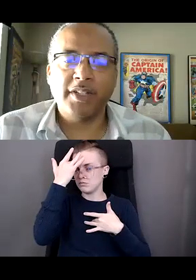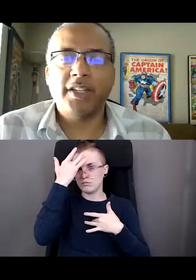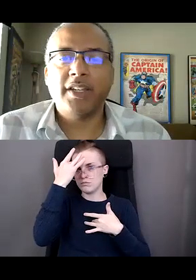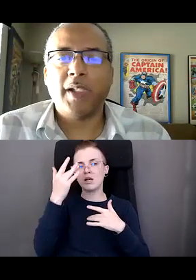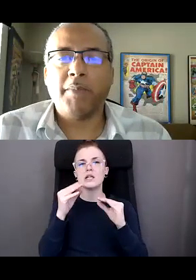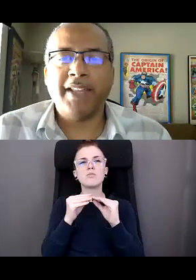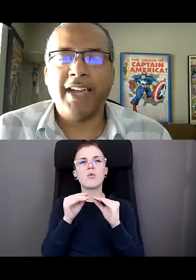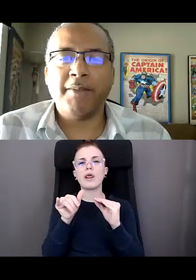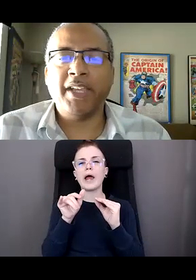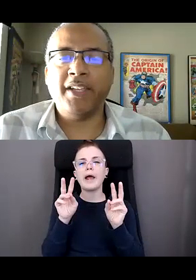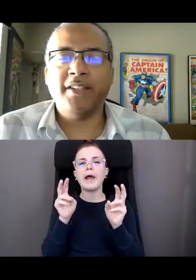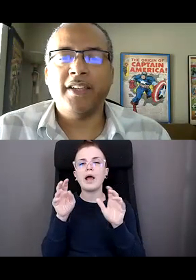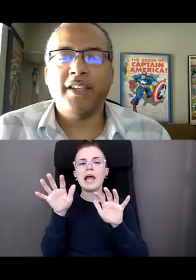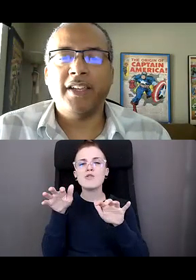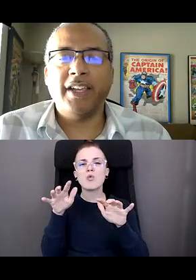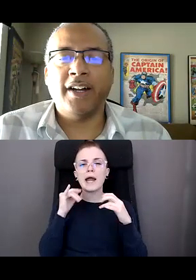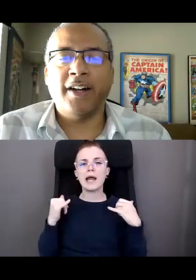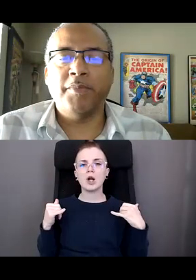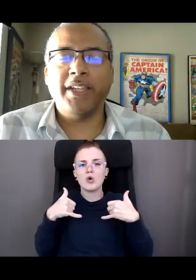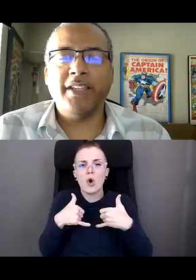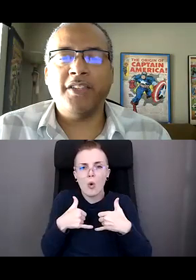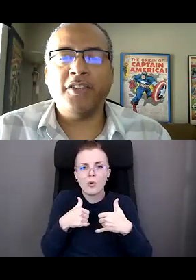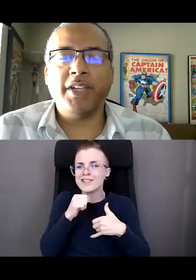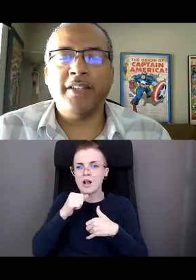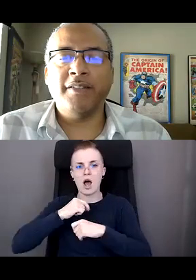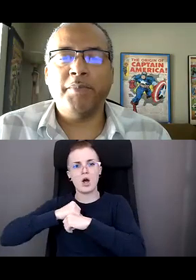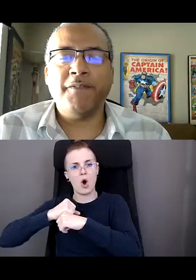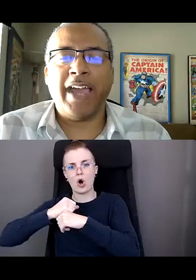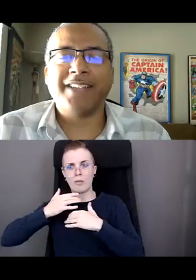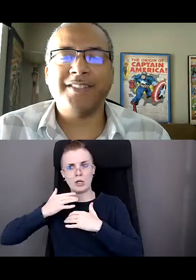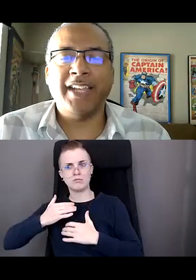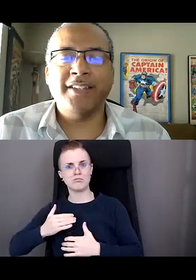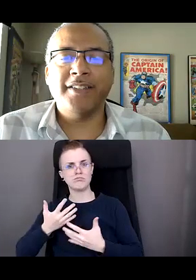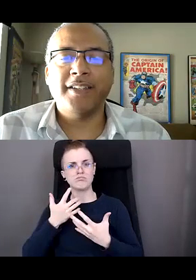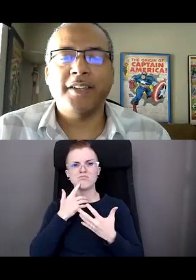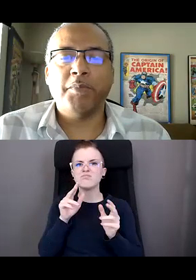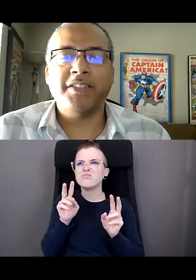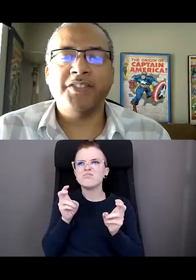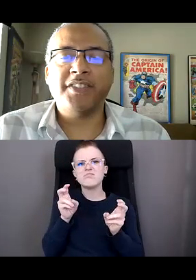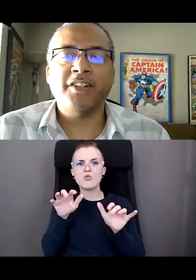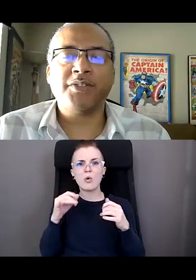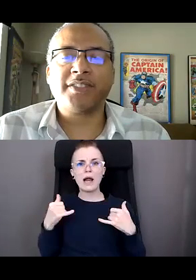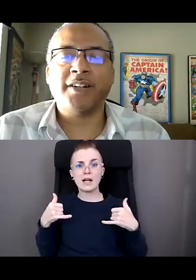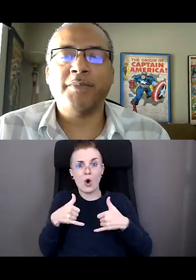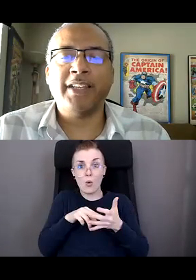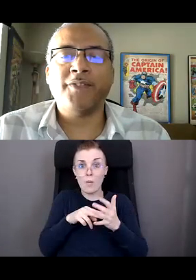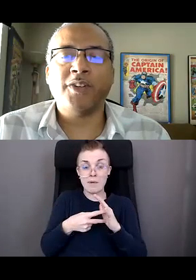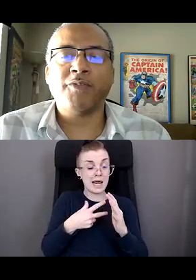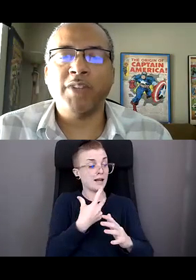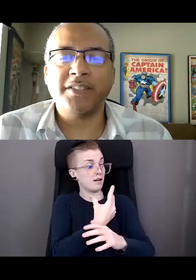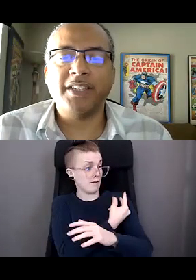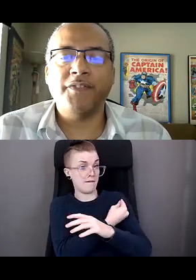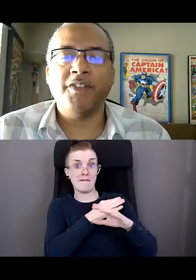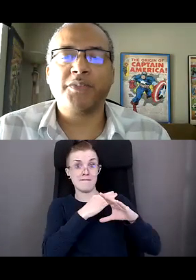raincoat. By that, I mean, you can be vaccinated, but there's still some level